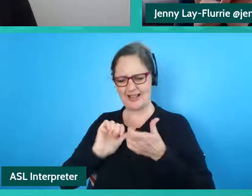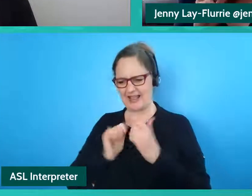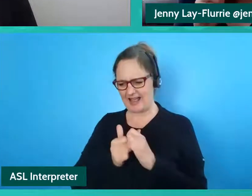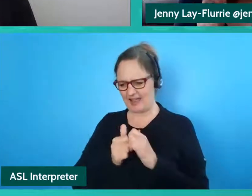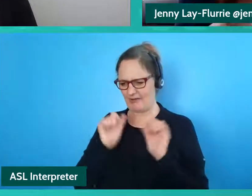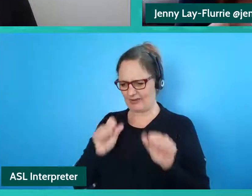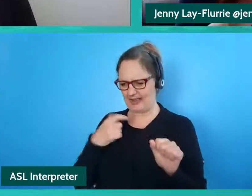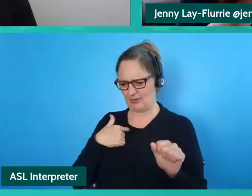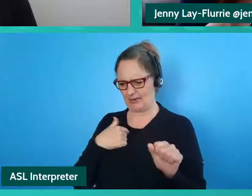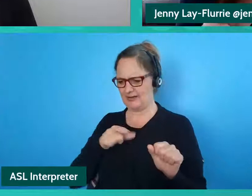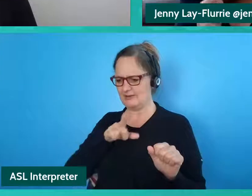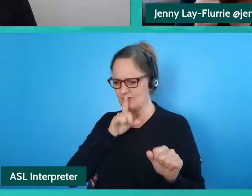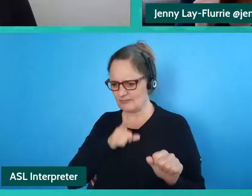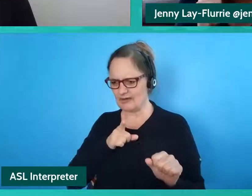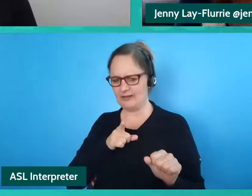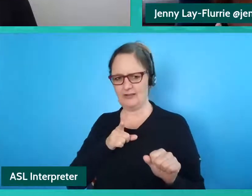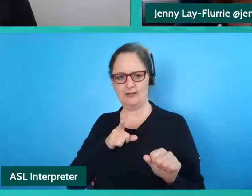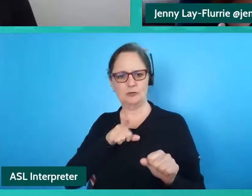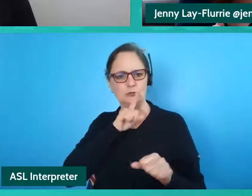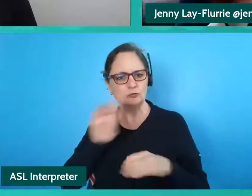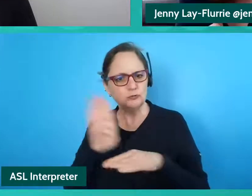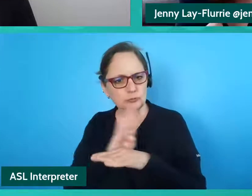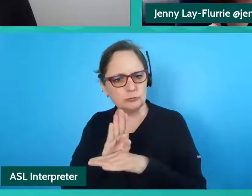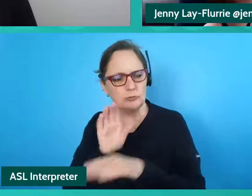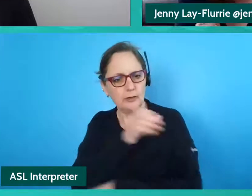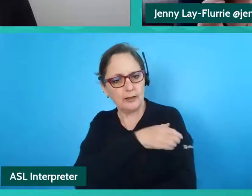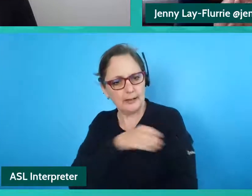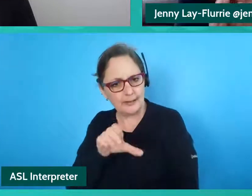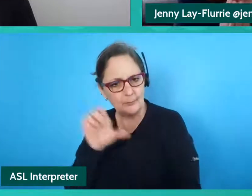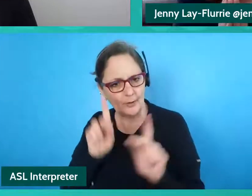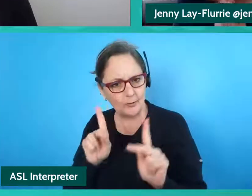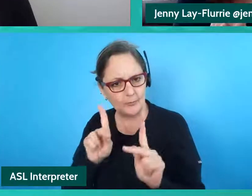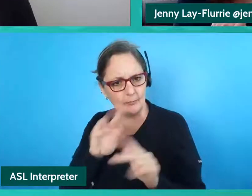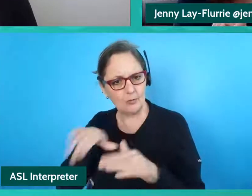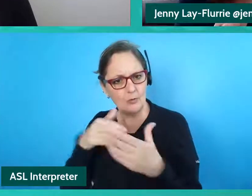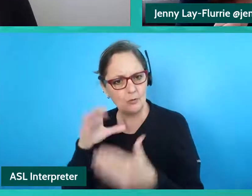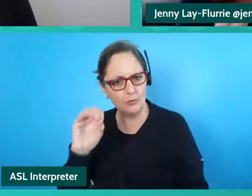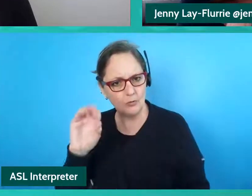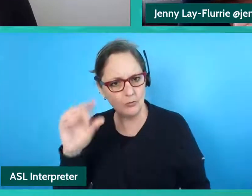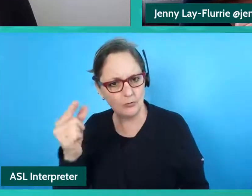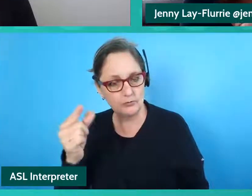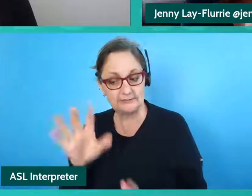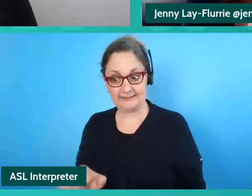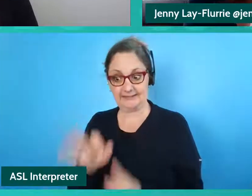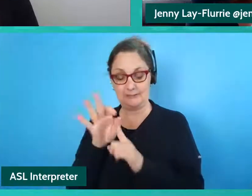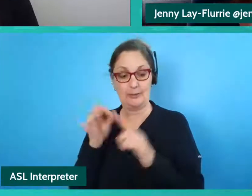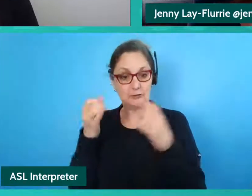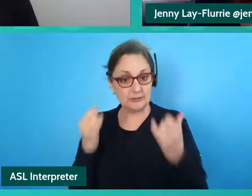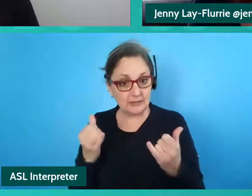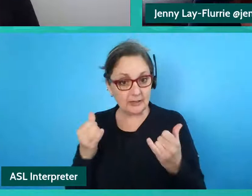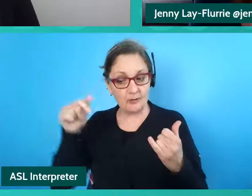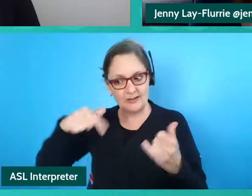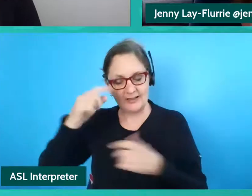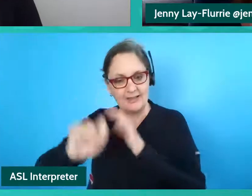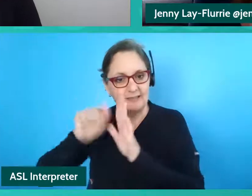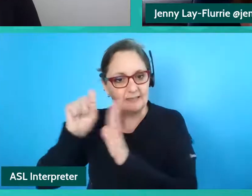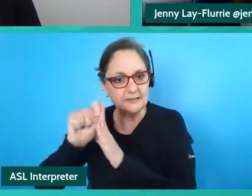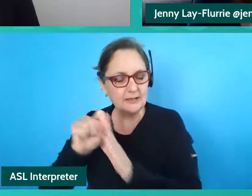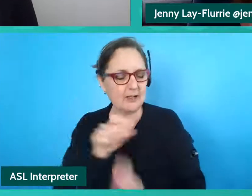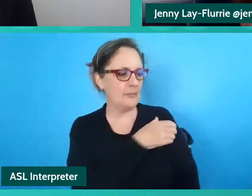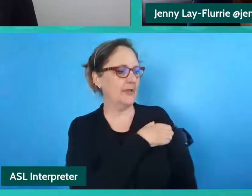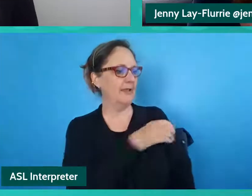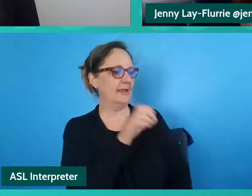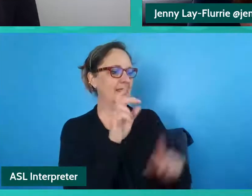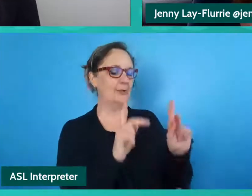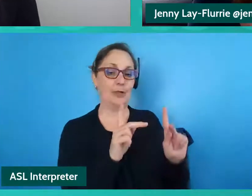truly empower people, empower every organization, particularly in these times. Empower people.